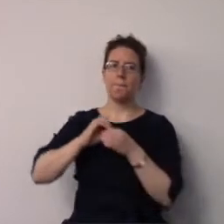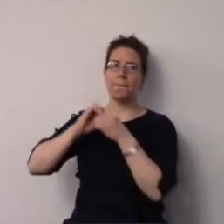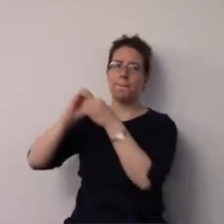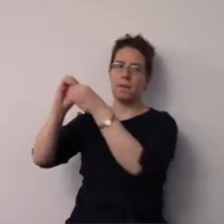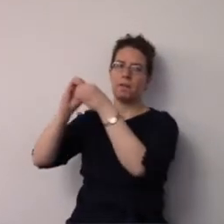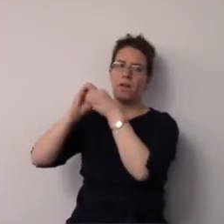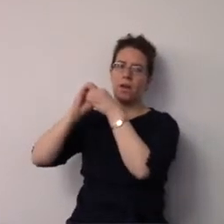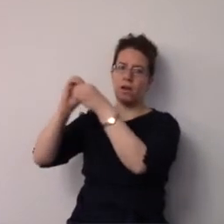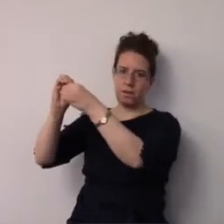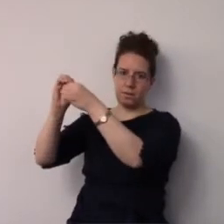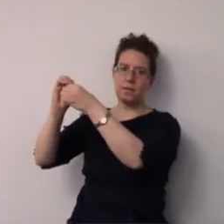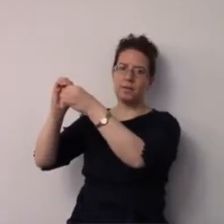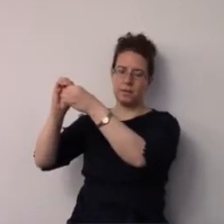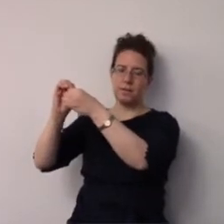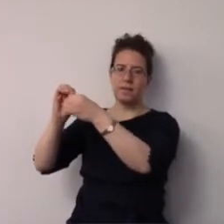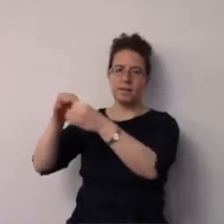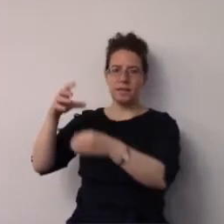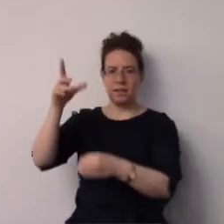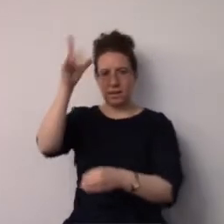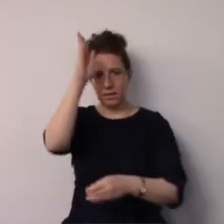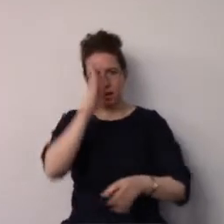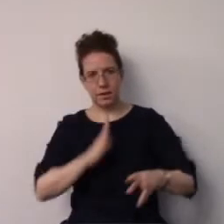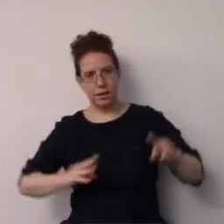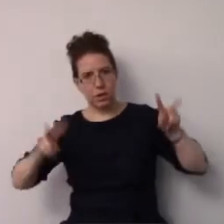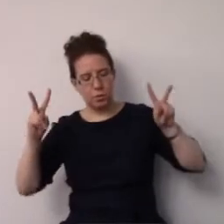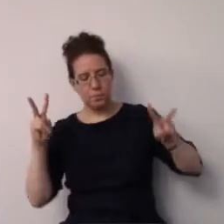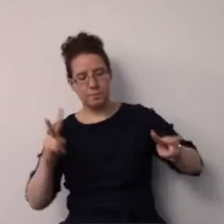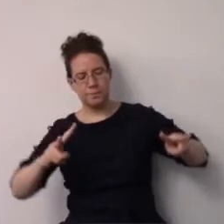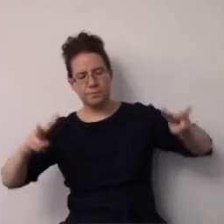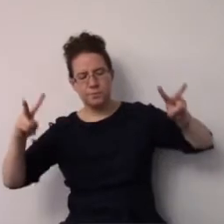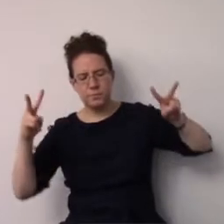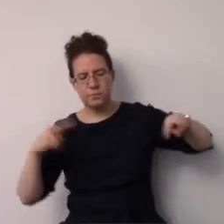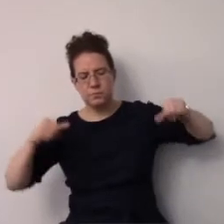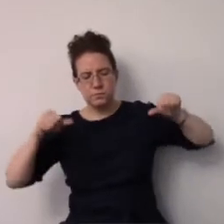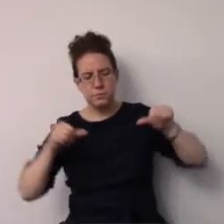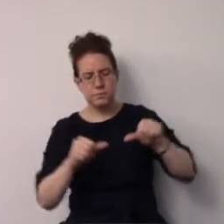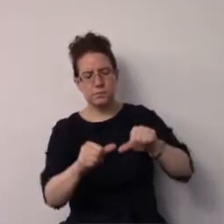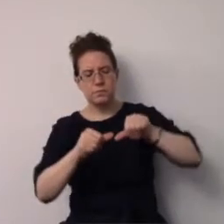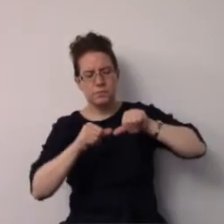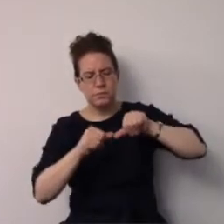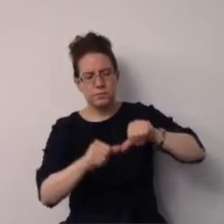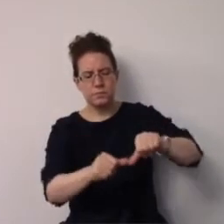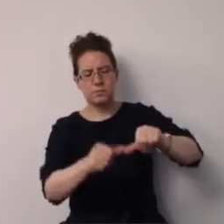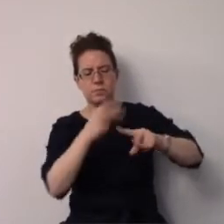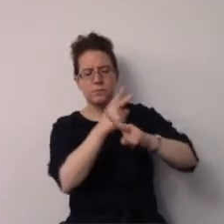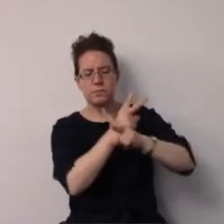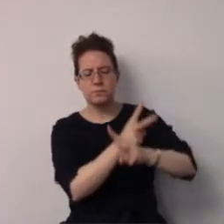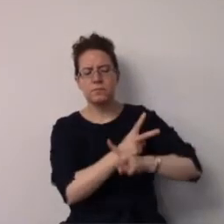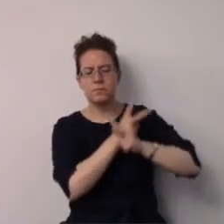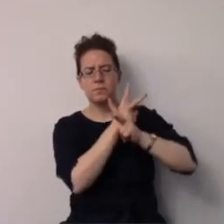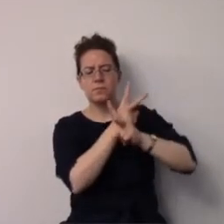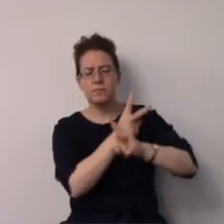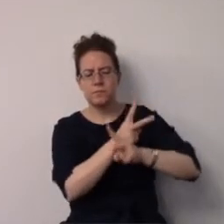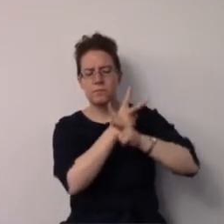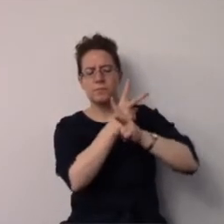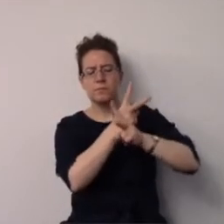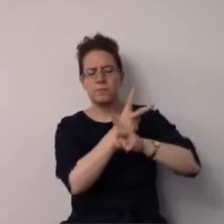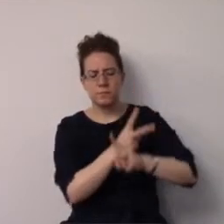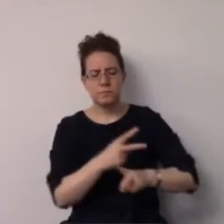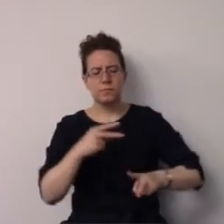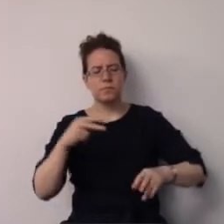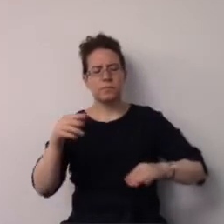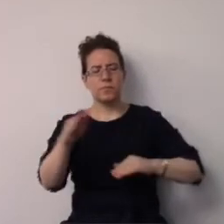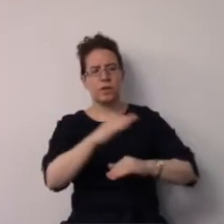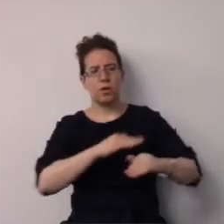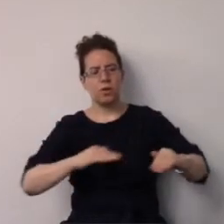know someone is watching. The Lord God Almighty is watching over you.